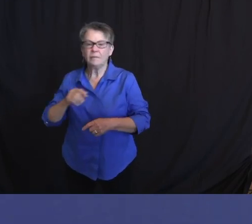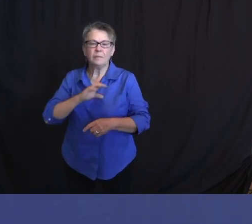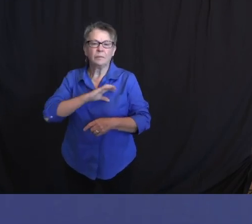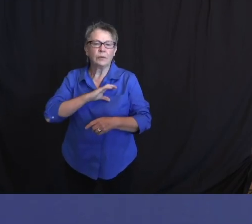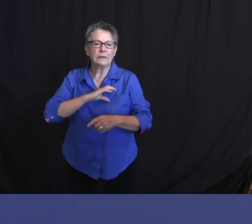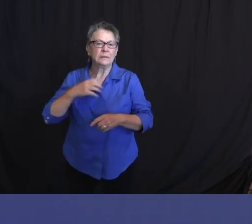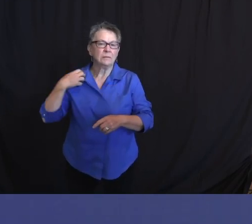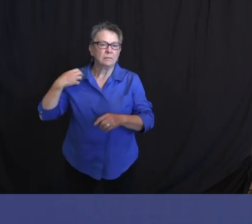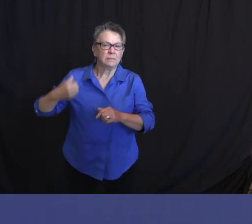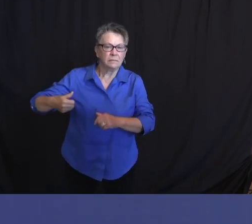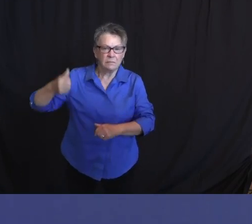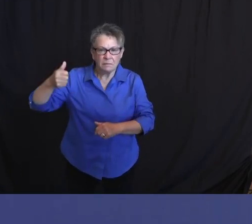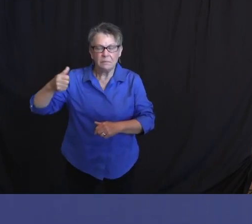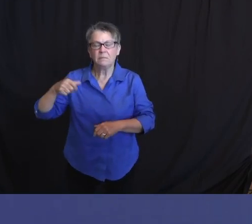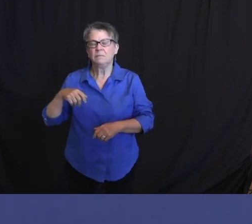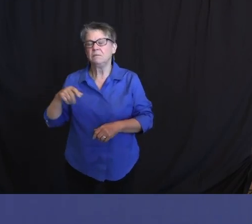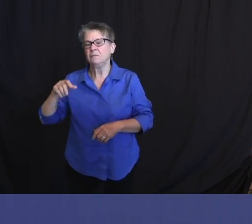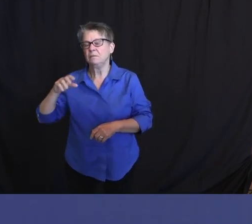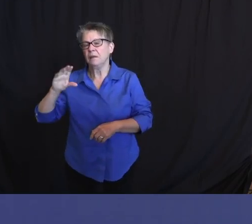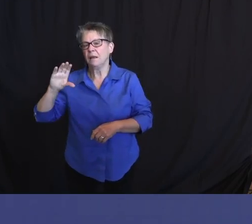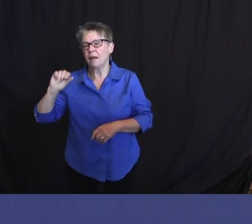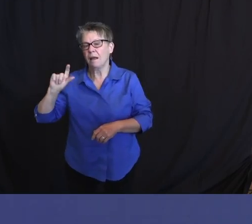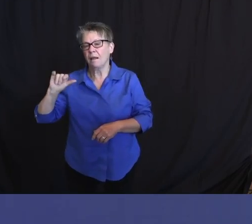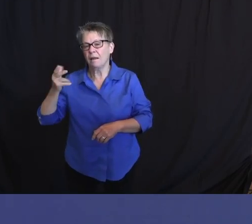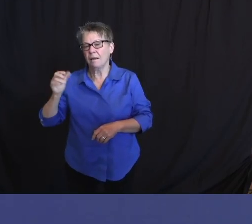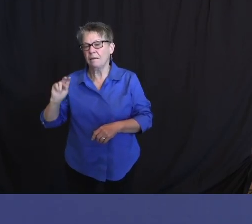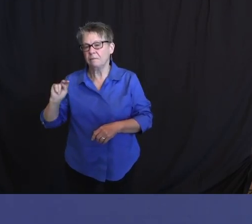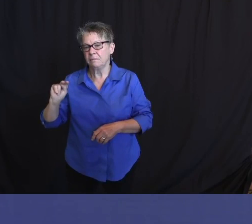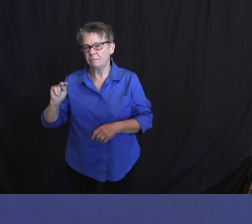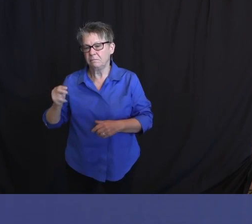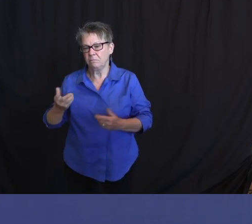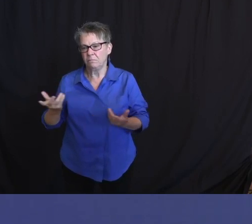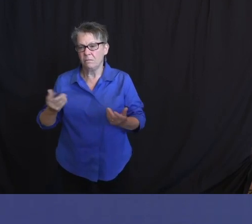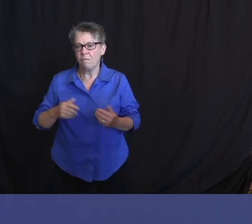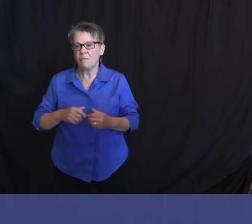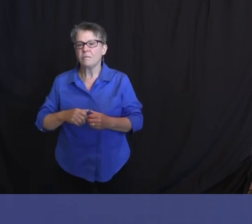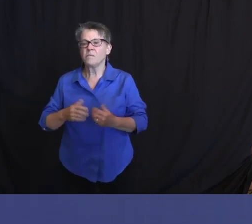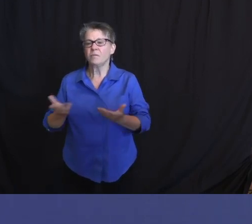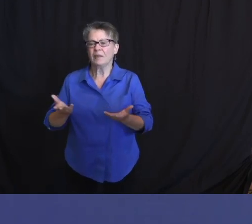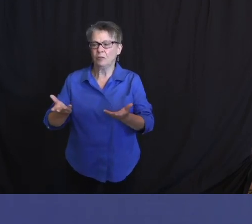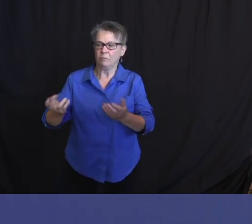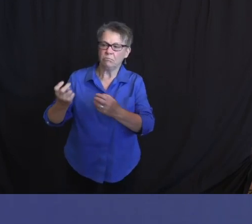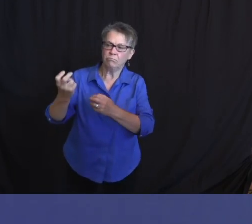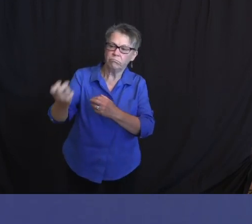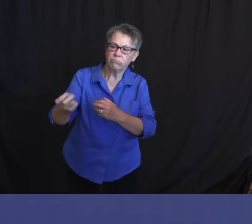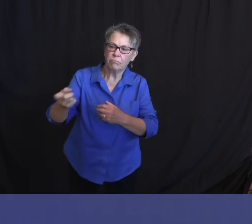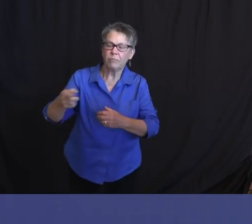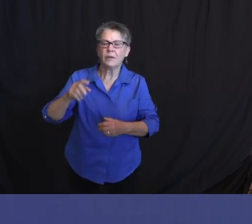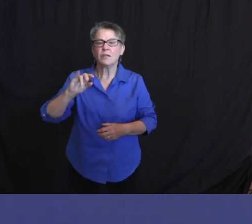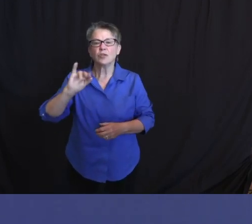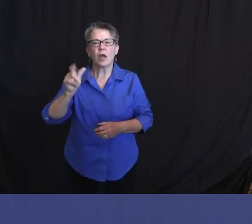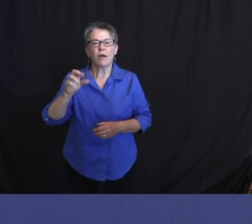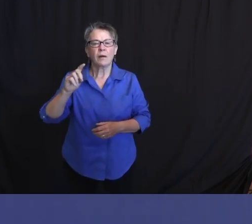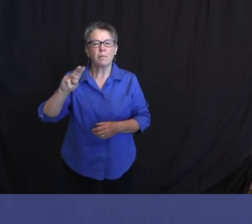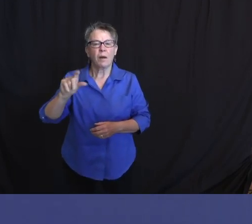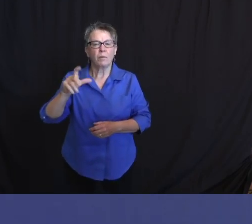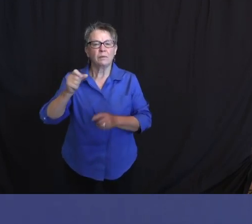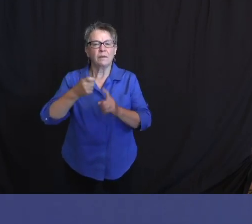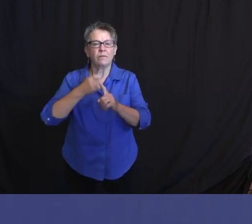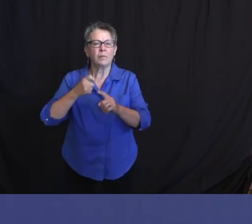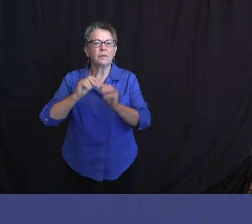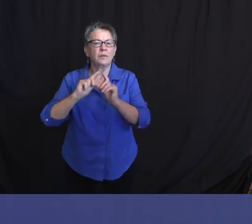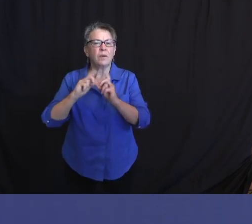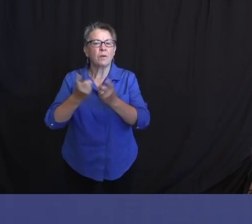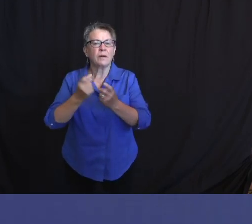Callahan. Jared Maples is with us, the Director of the Office of Homeland Security and Preparedness. Again, good afternoon.